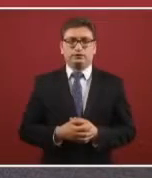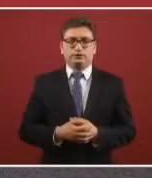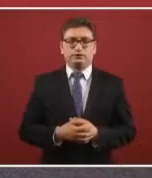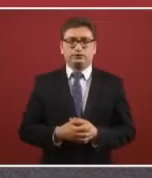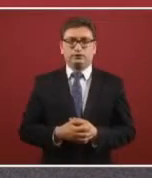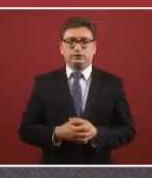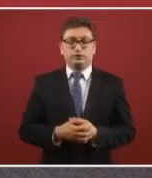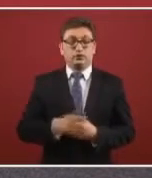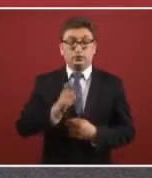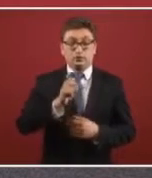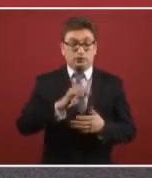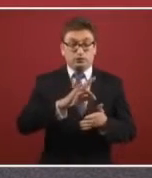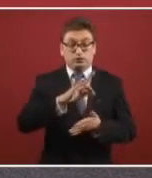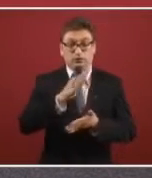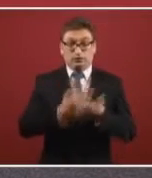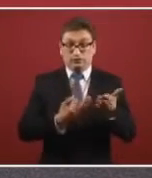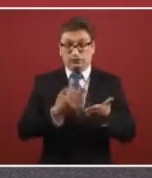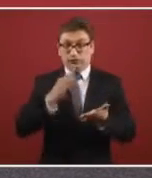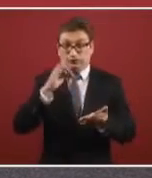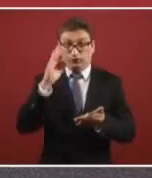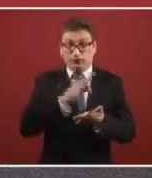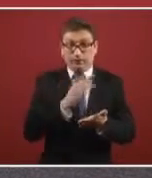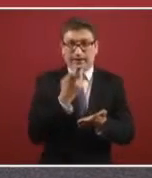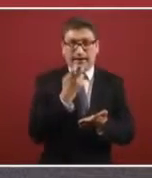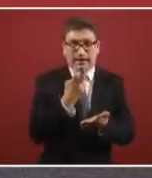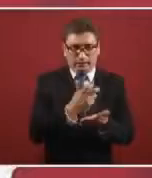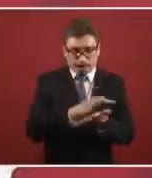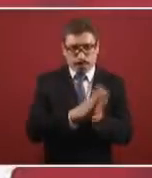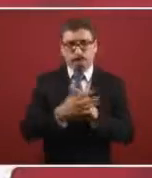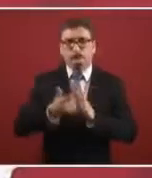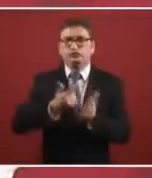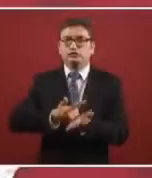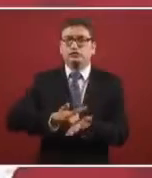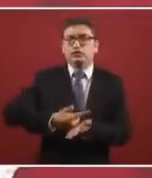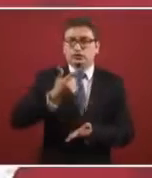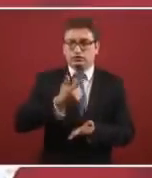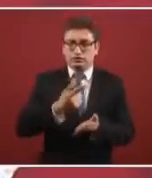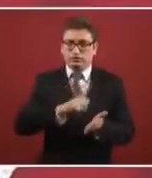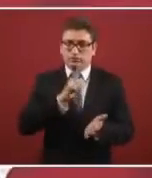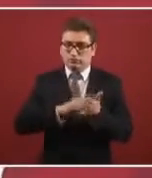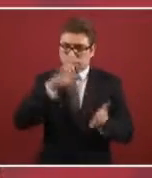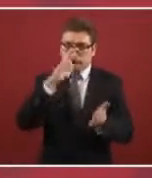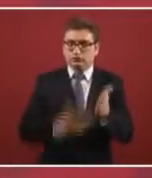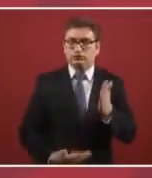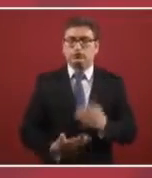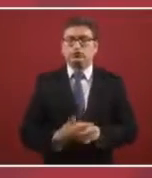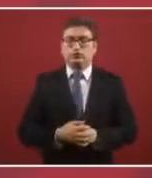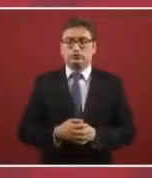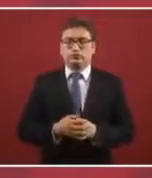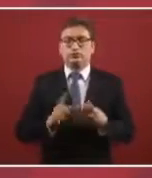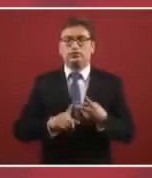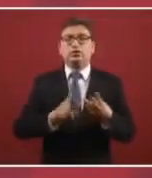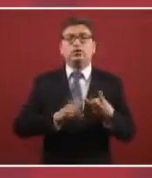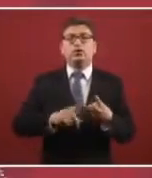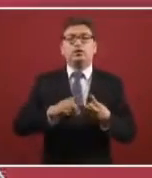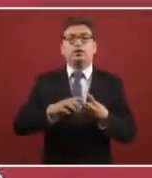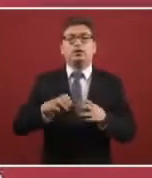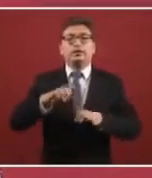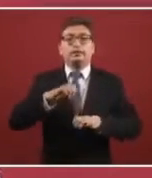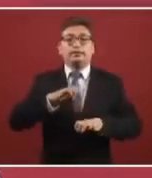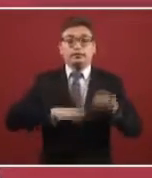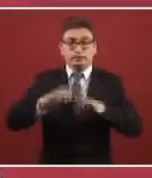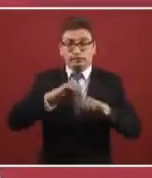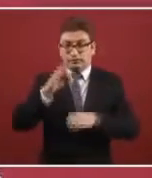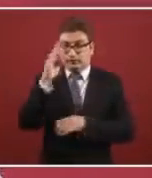crime, facturación falsa, fabrication of false lo de las documents empresas fantasmas. of